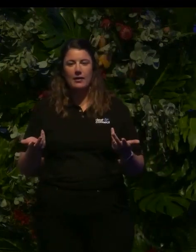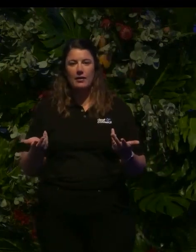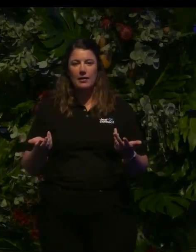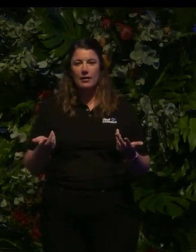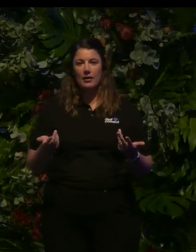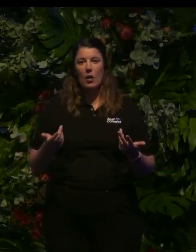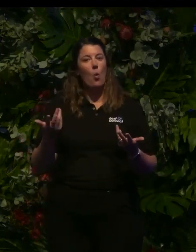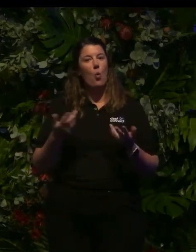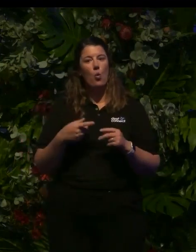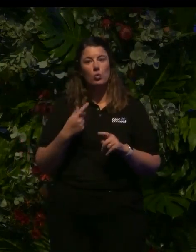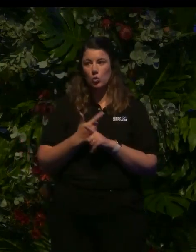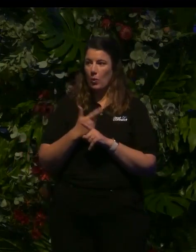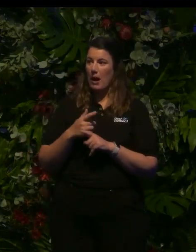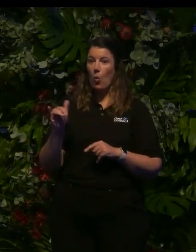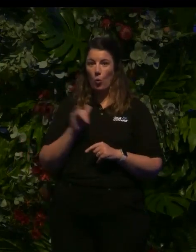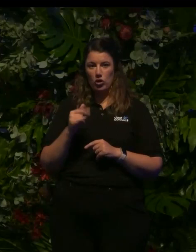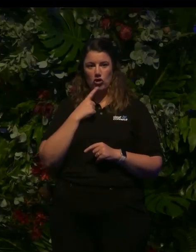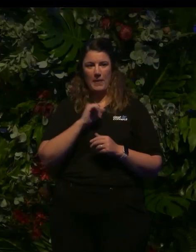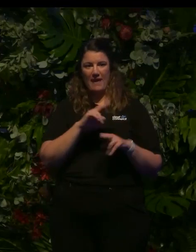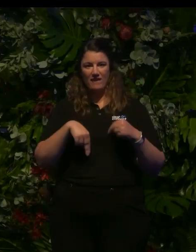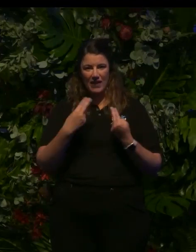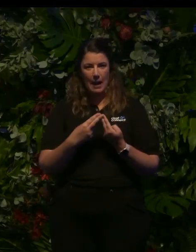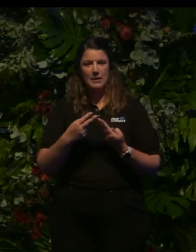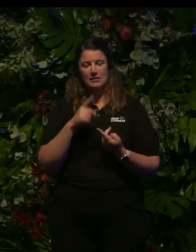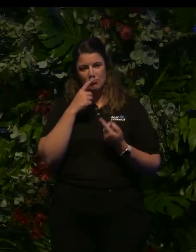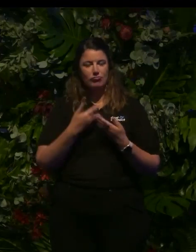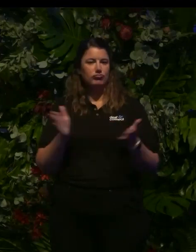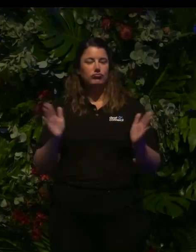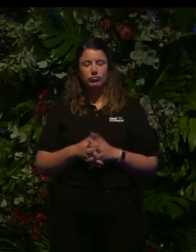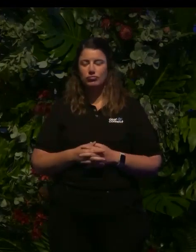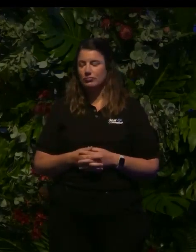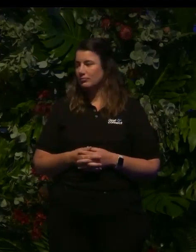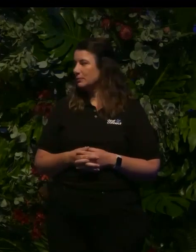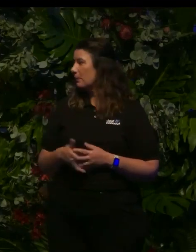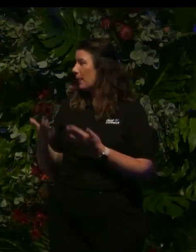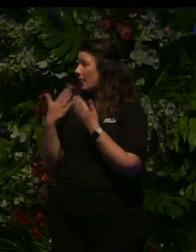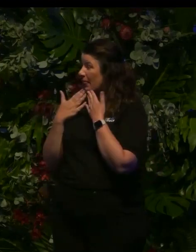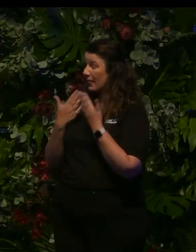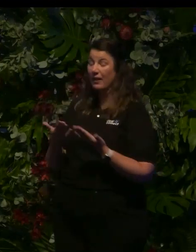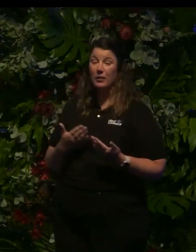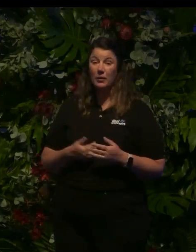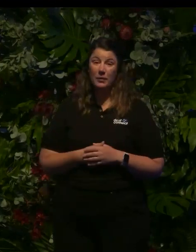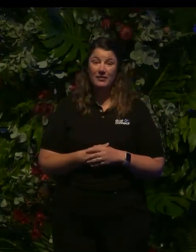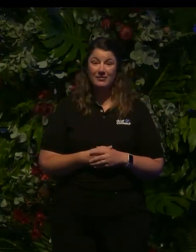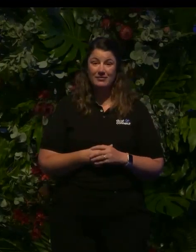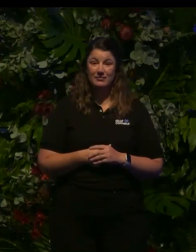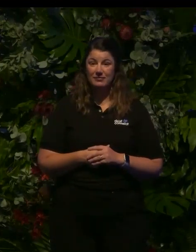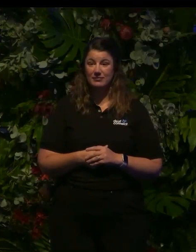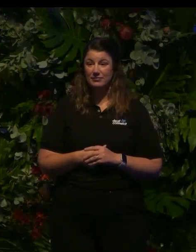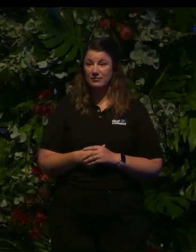which kind of families and environment they are growing up. So, thanks, Maria.